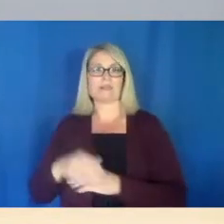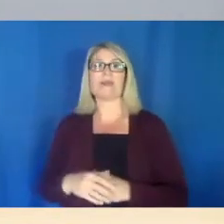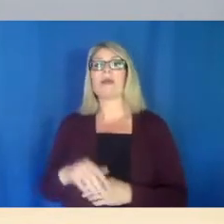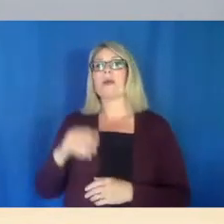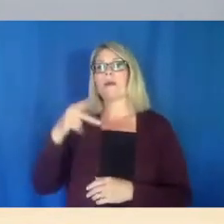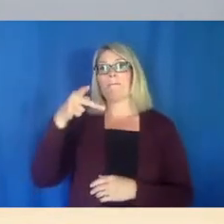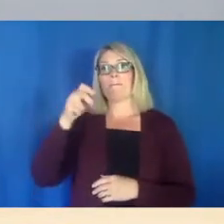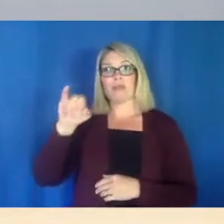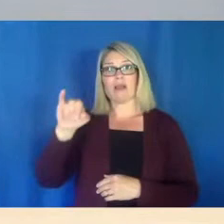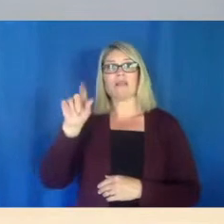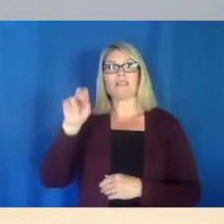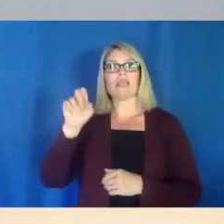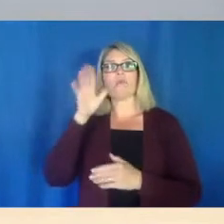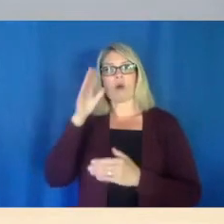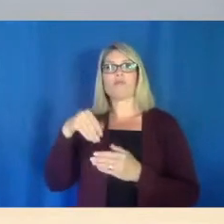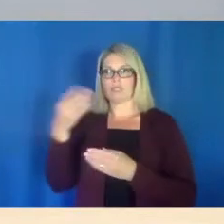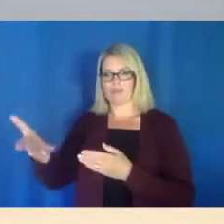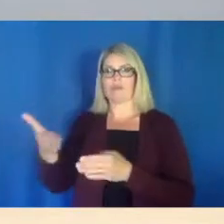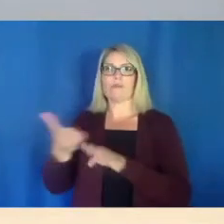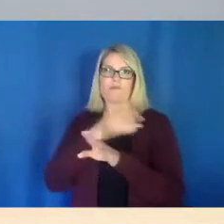to the date of travel.